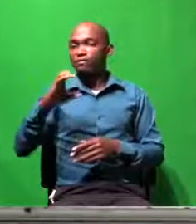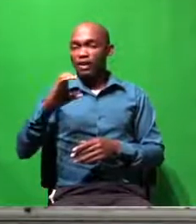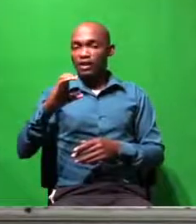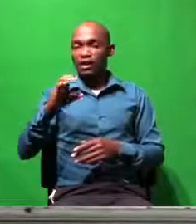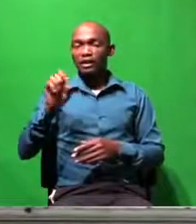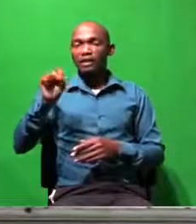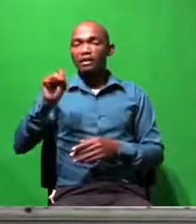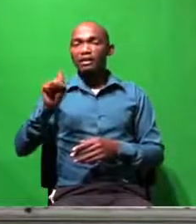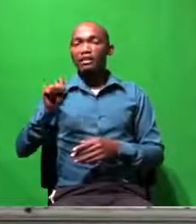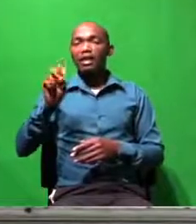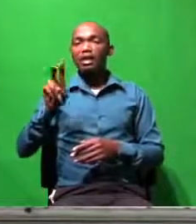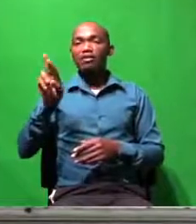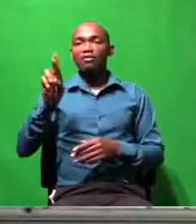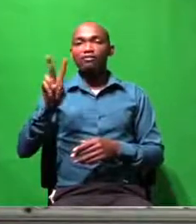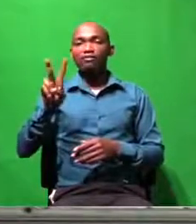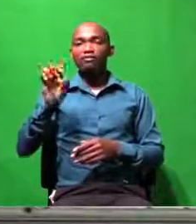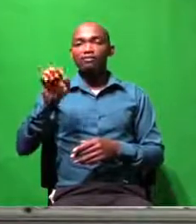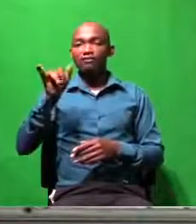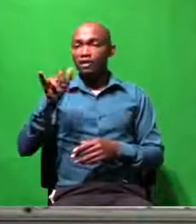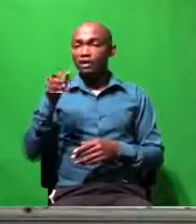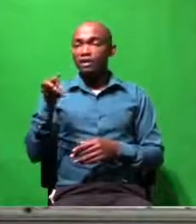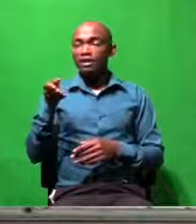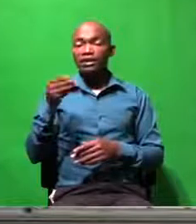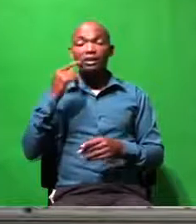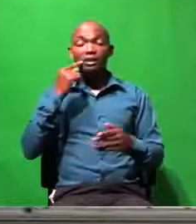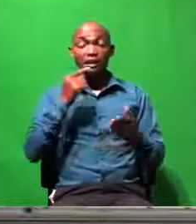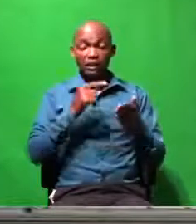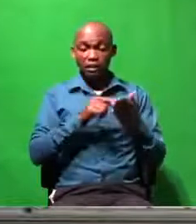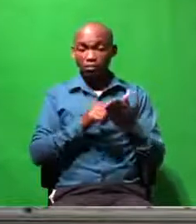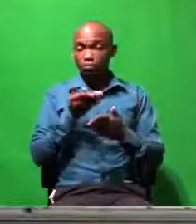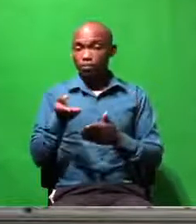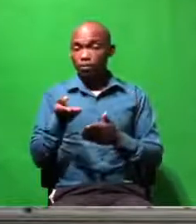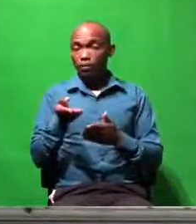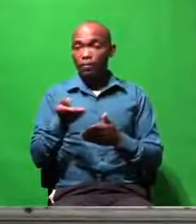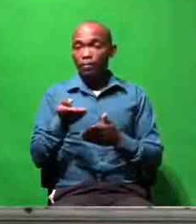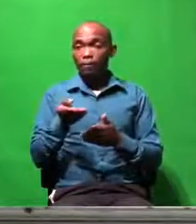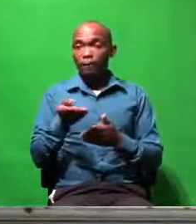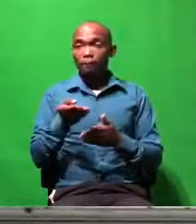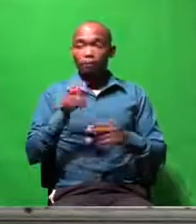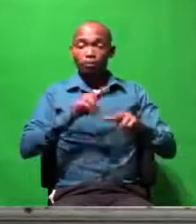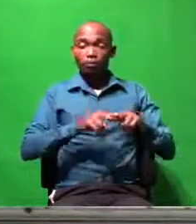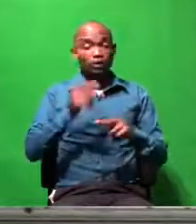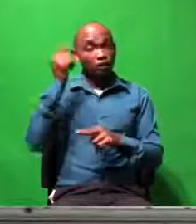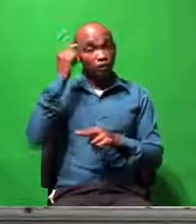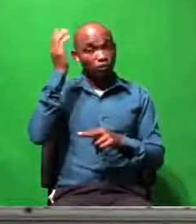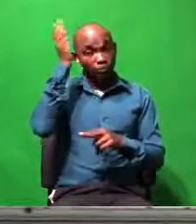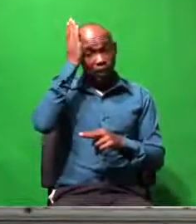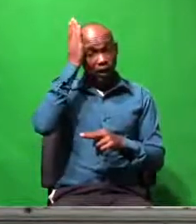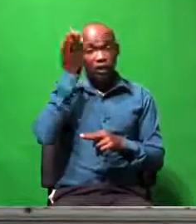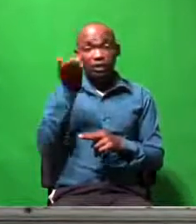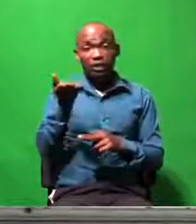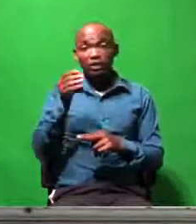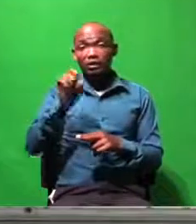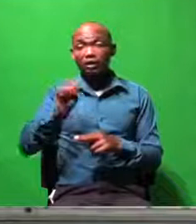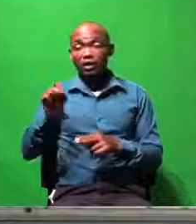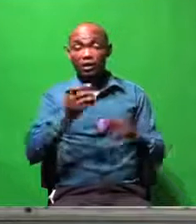I give here some example. Don't keep in your mind, we can say as a survey is a study